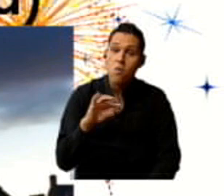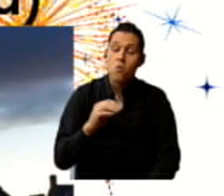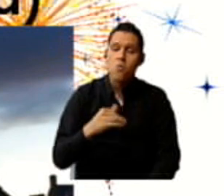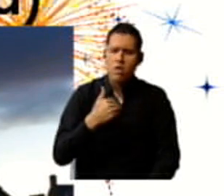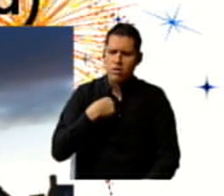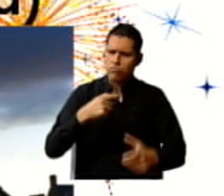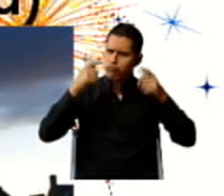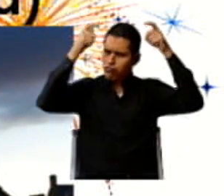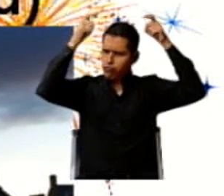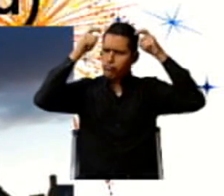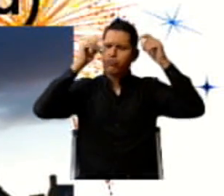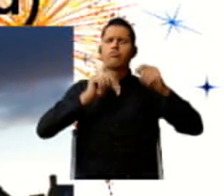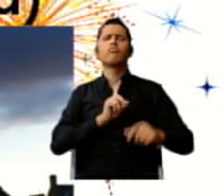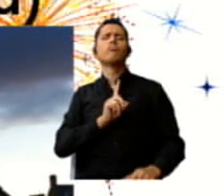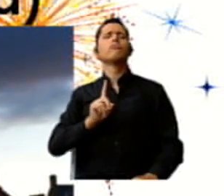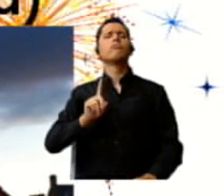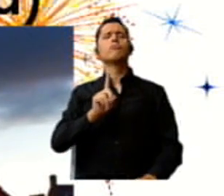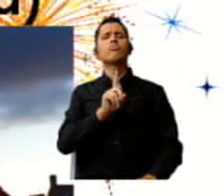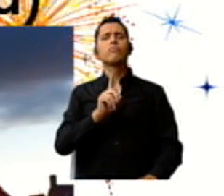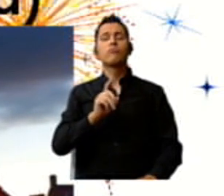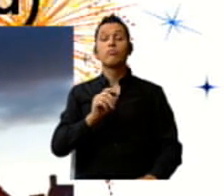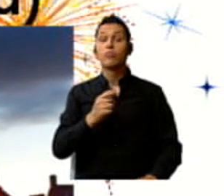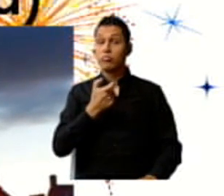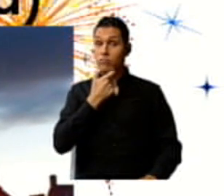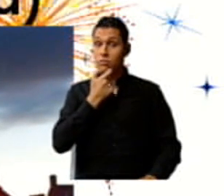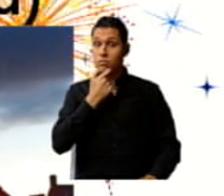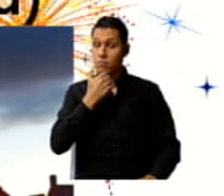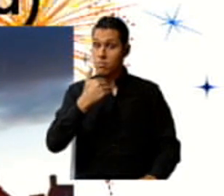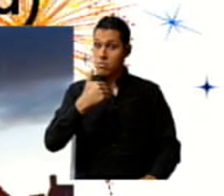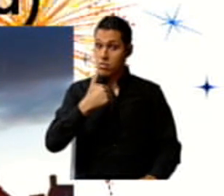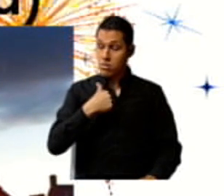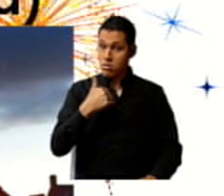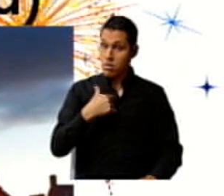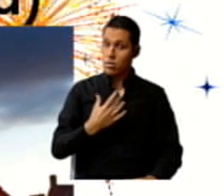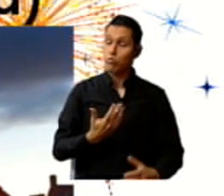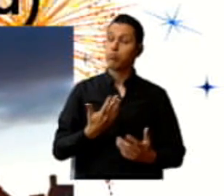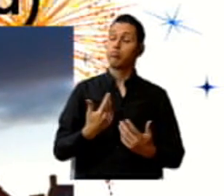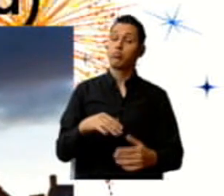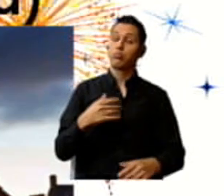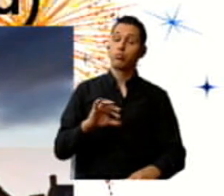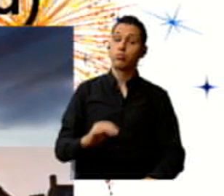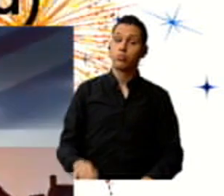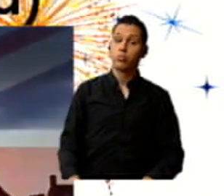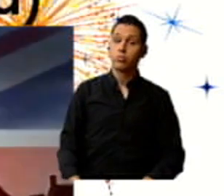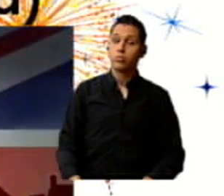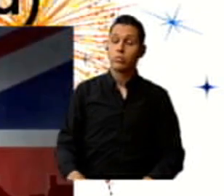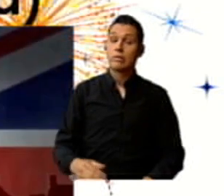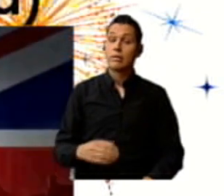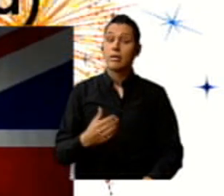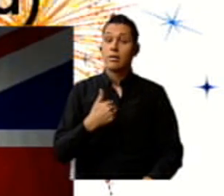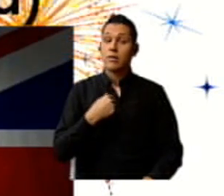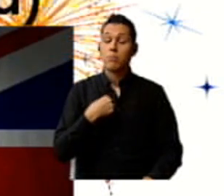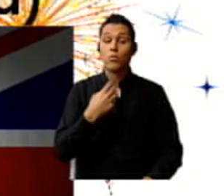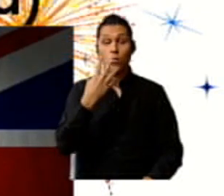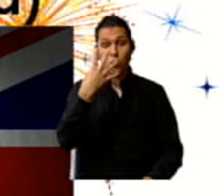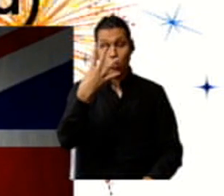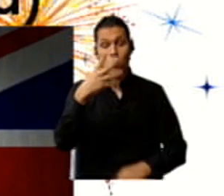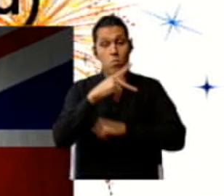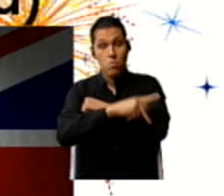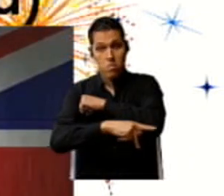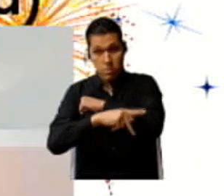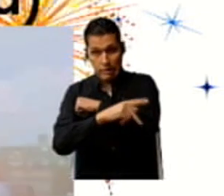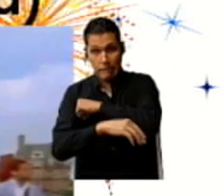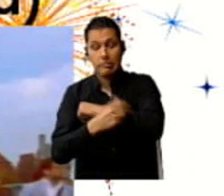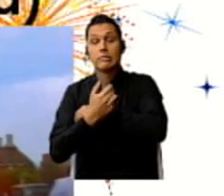queen. The United Kingdom is formed with four countries: Great